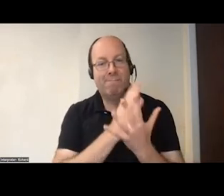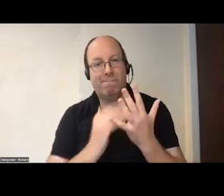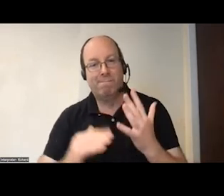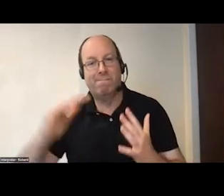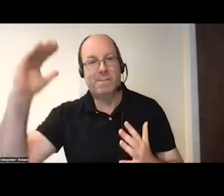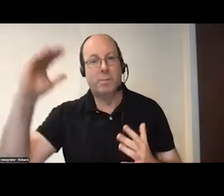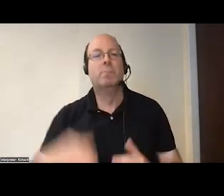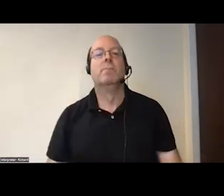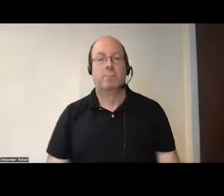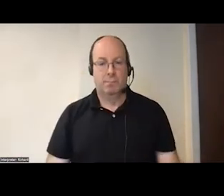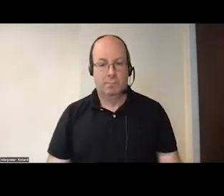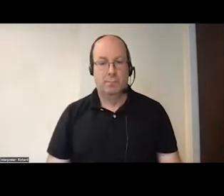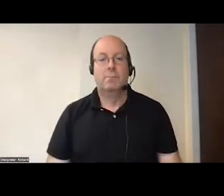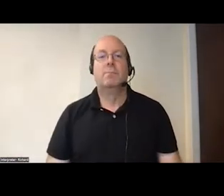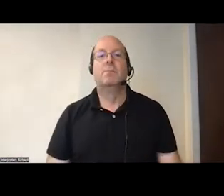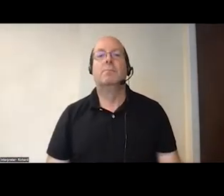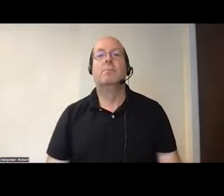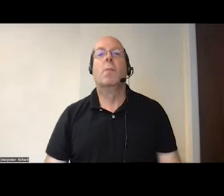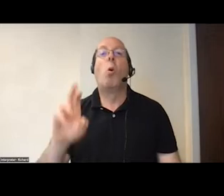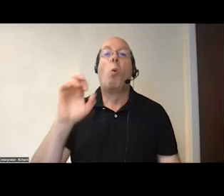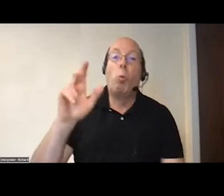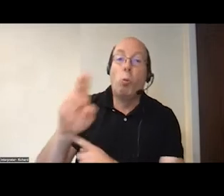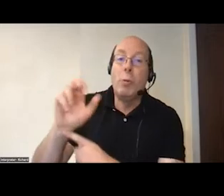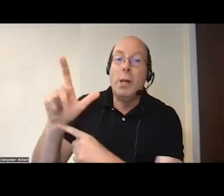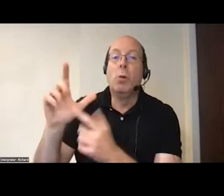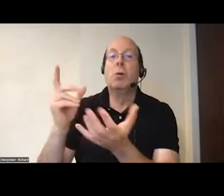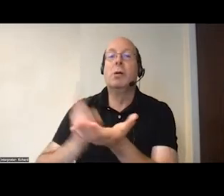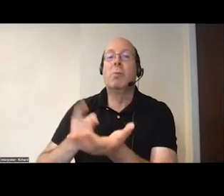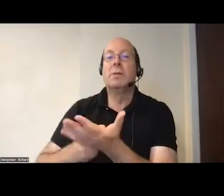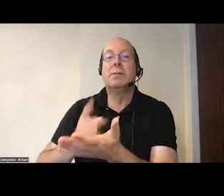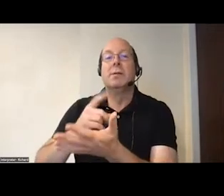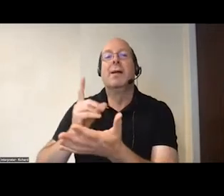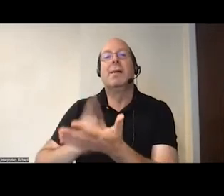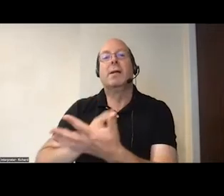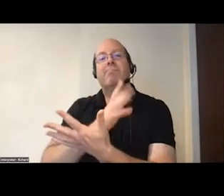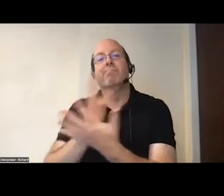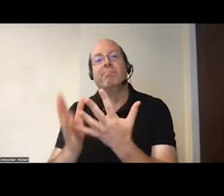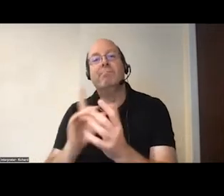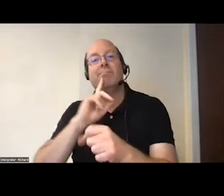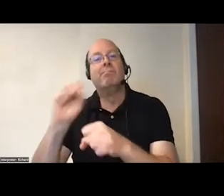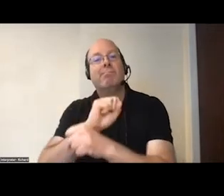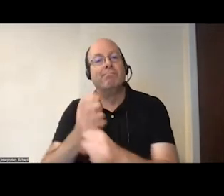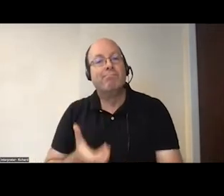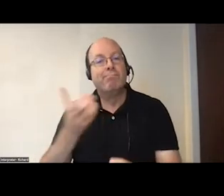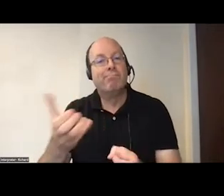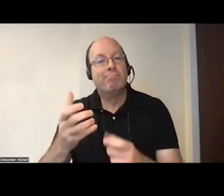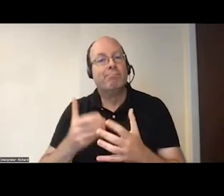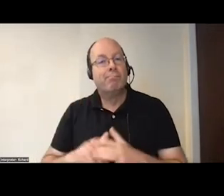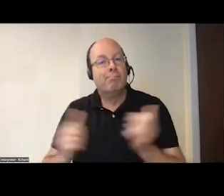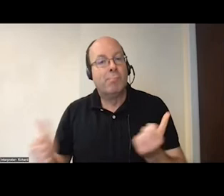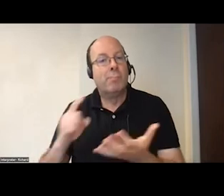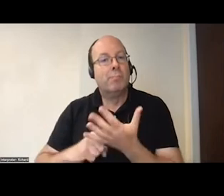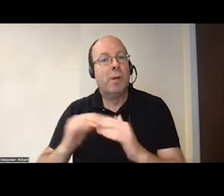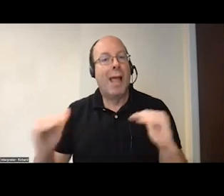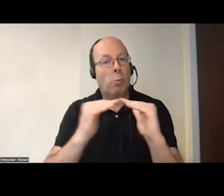is another signature program. Real Conversations is a lecture and discussion series that offers authentic discussions featuring candid dialogue around